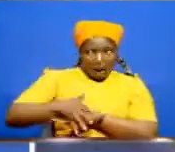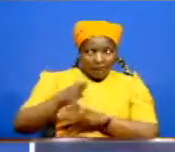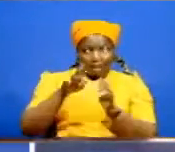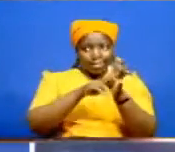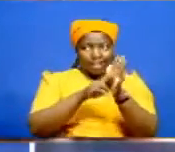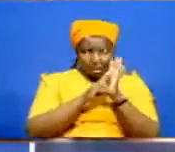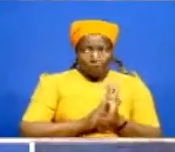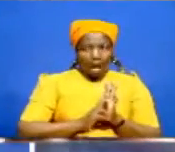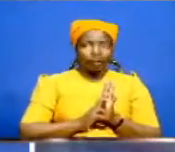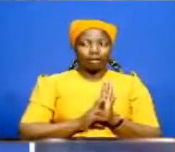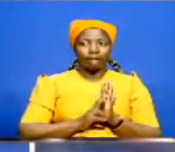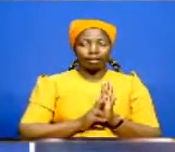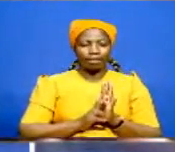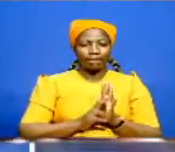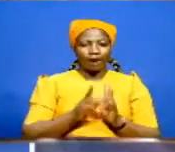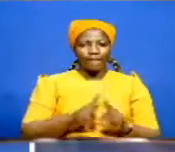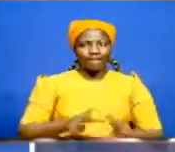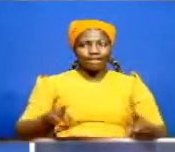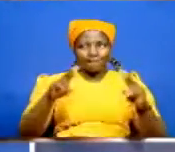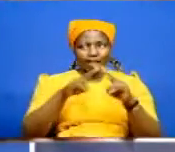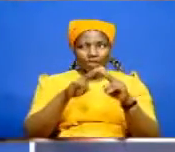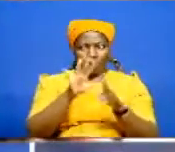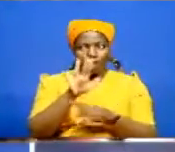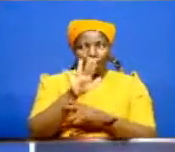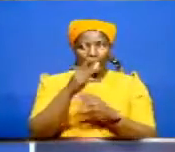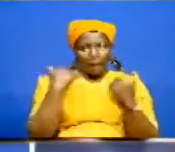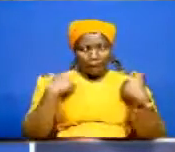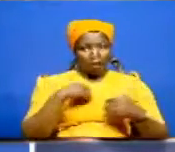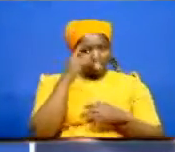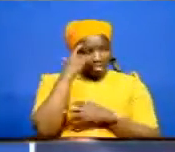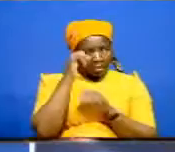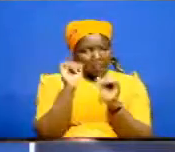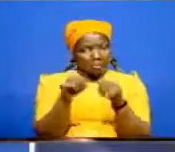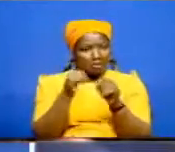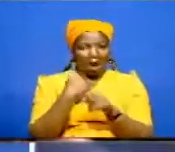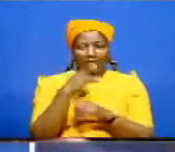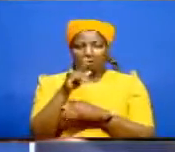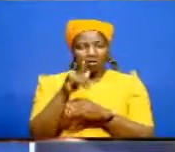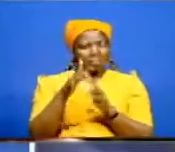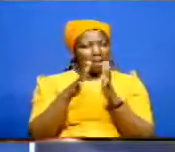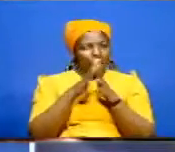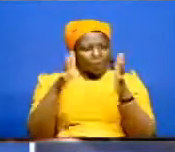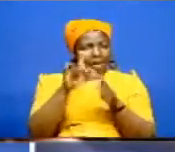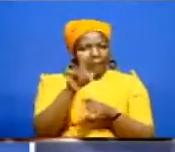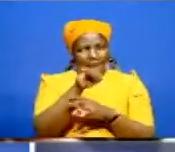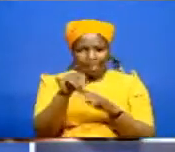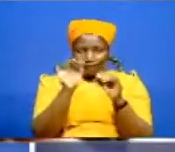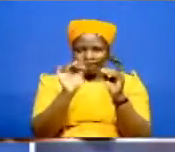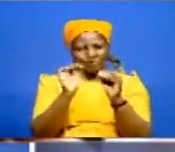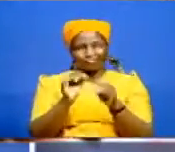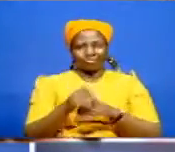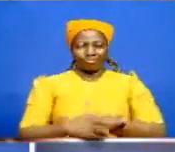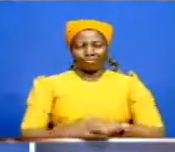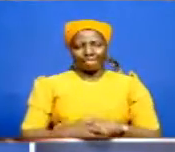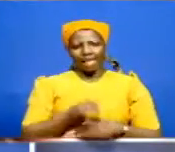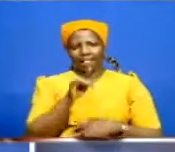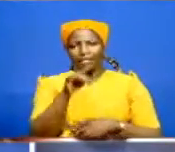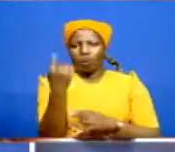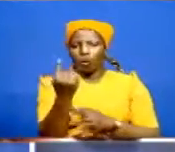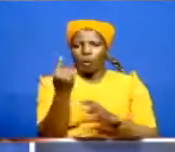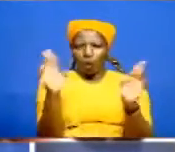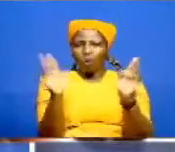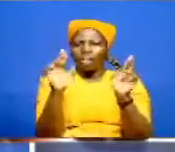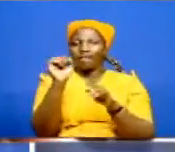required variation. And I don't think there could be that kind of very big omission. 50%. That is already